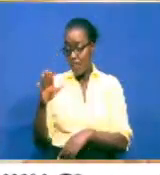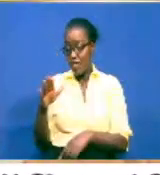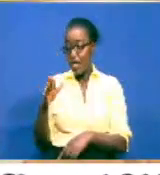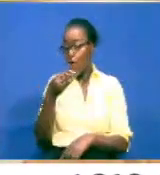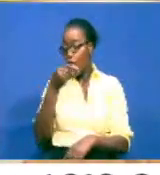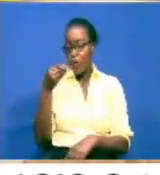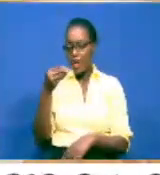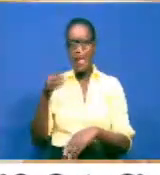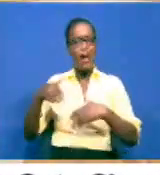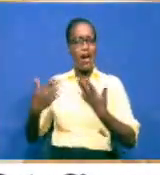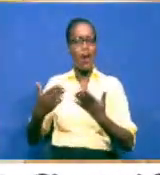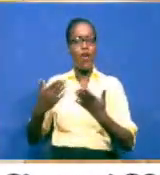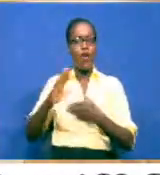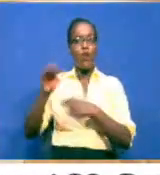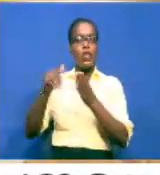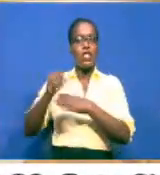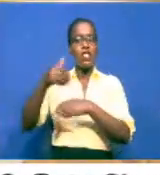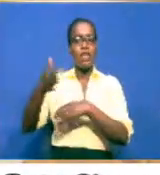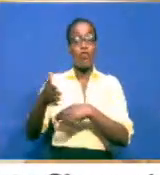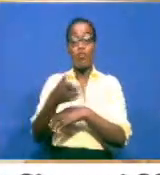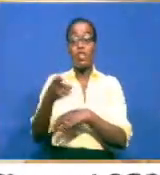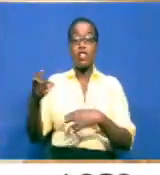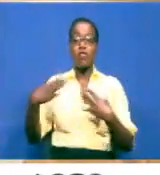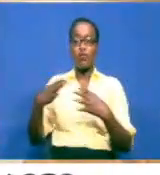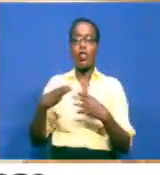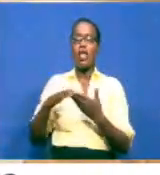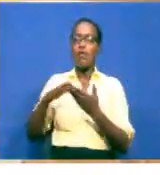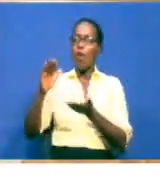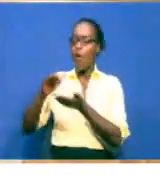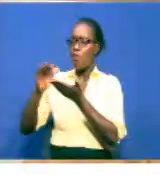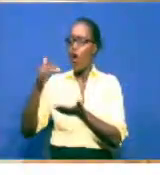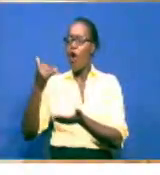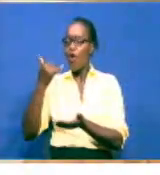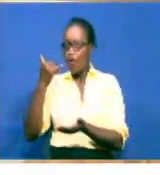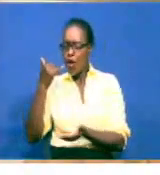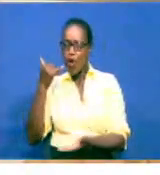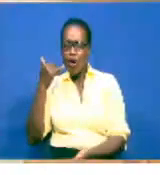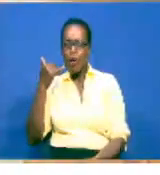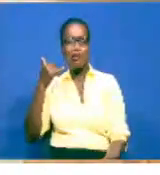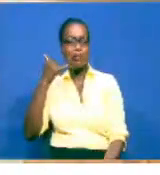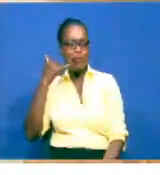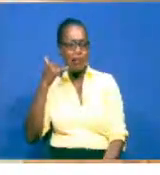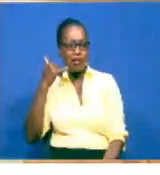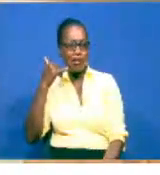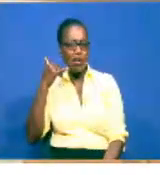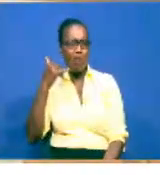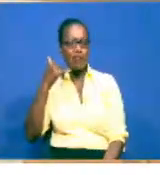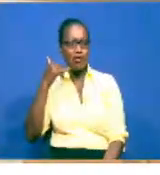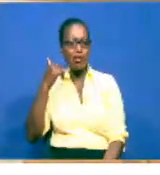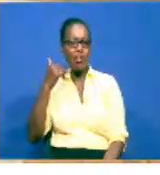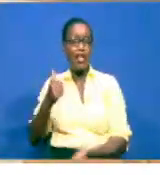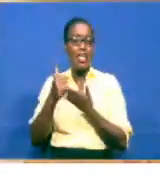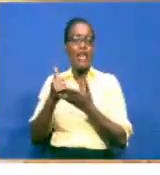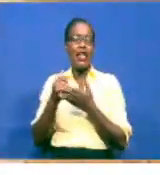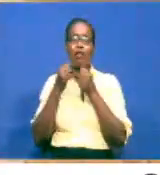we reach out to these people. But the more they called me and I saw that not much was forthcoming, that is